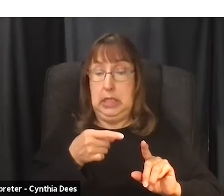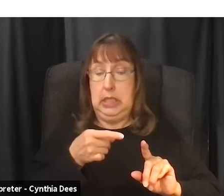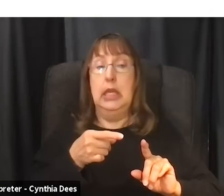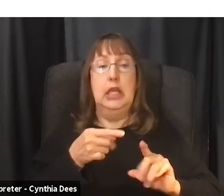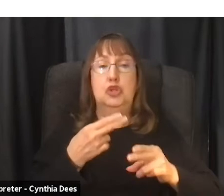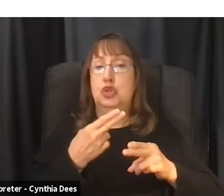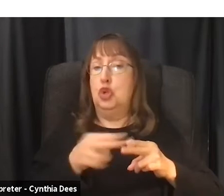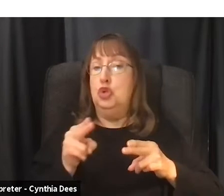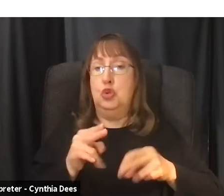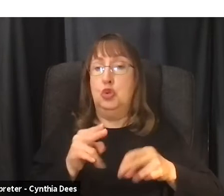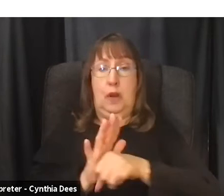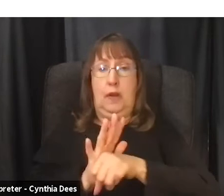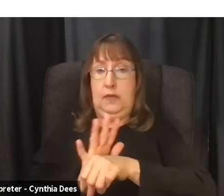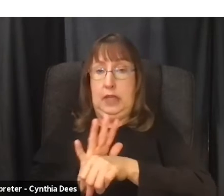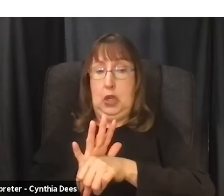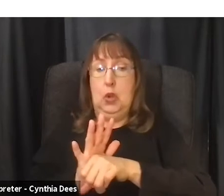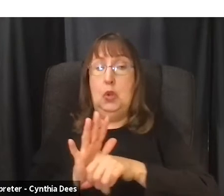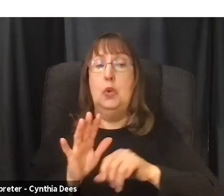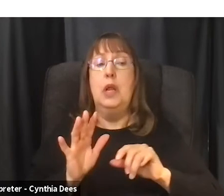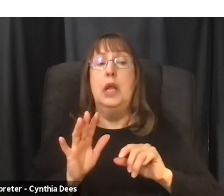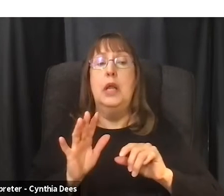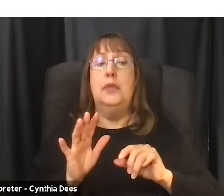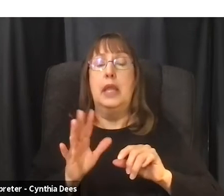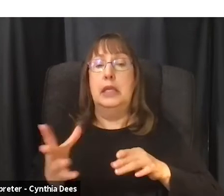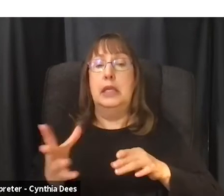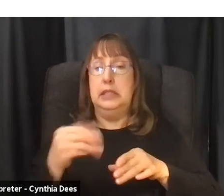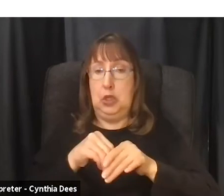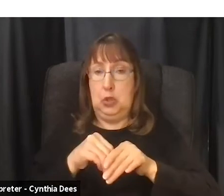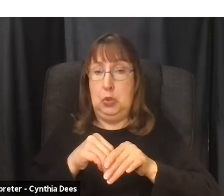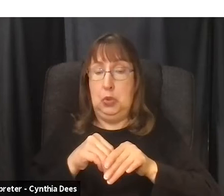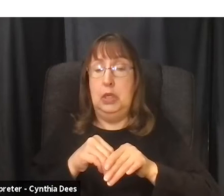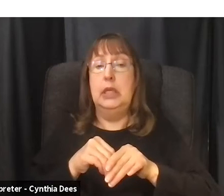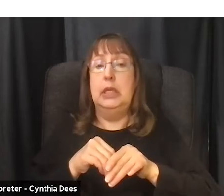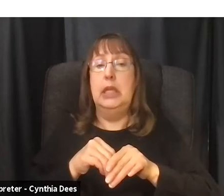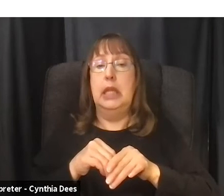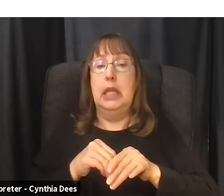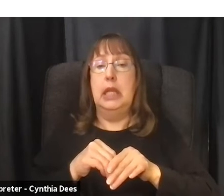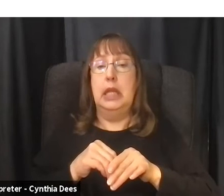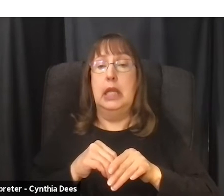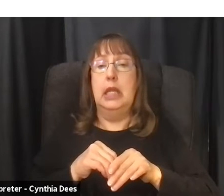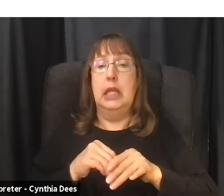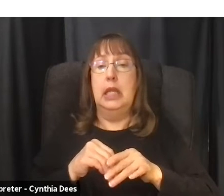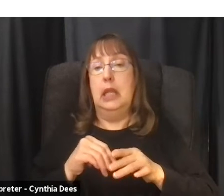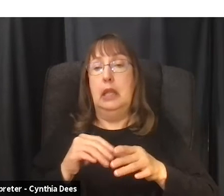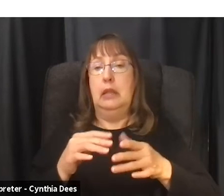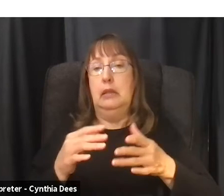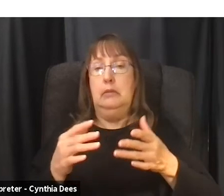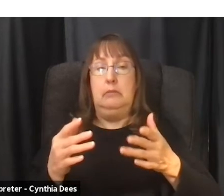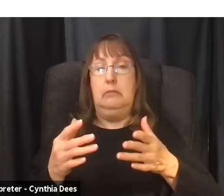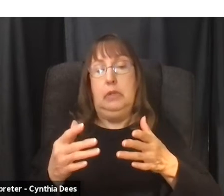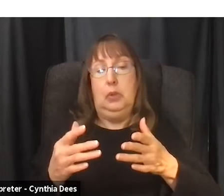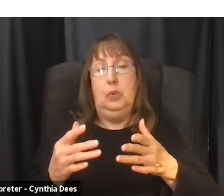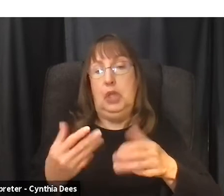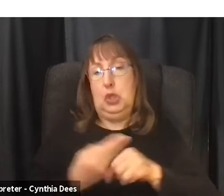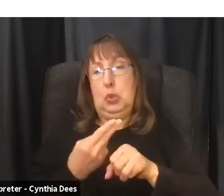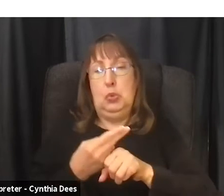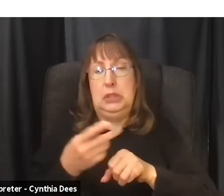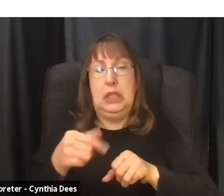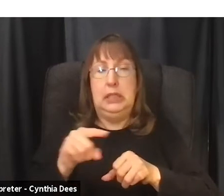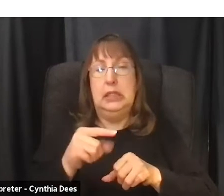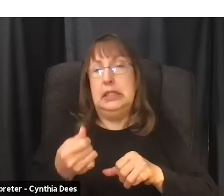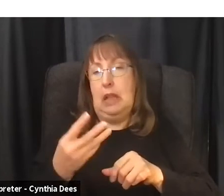video montage that is included in montages such as this are included in several of our